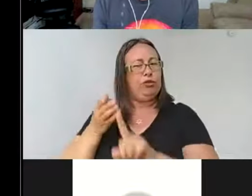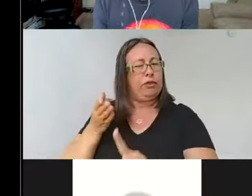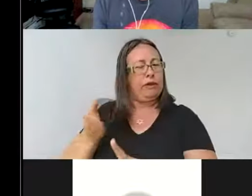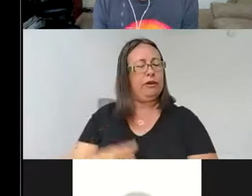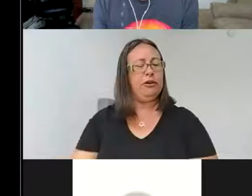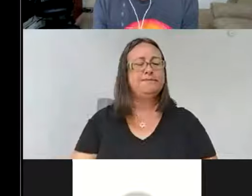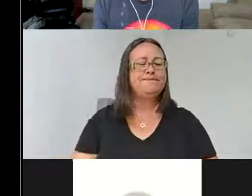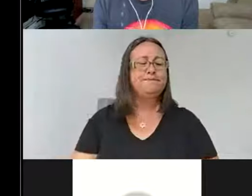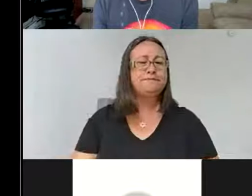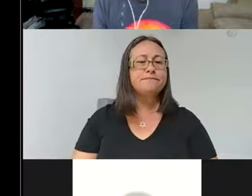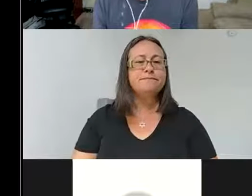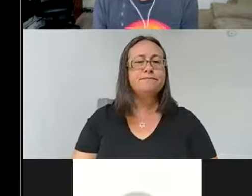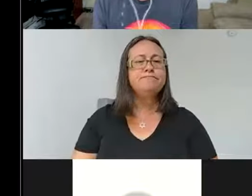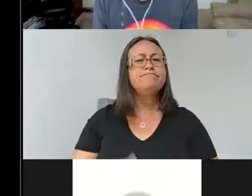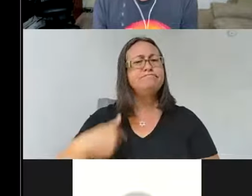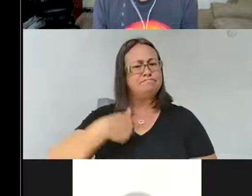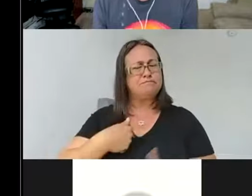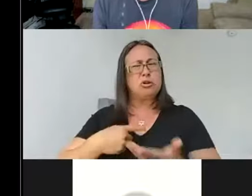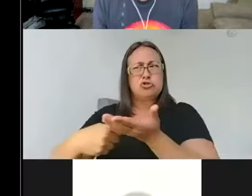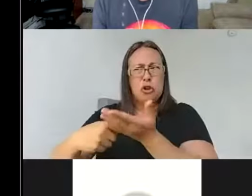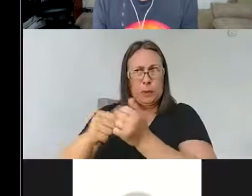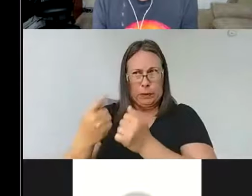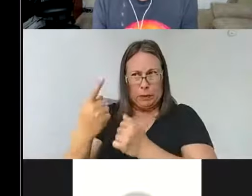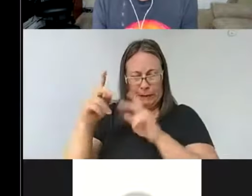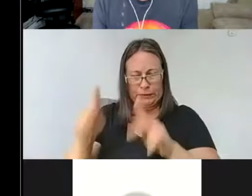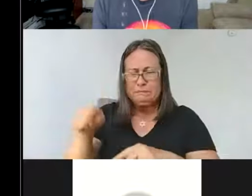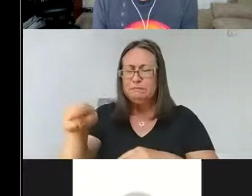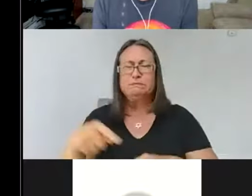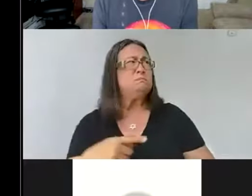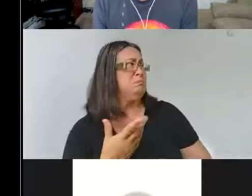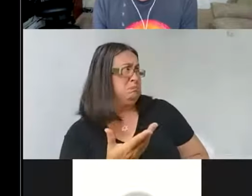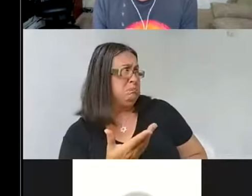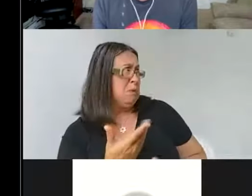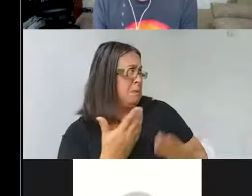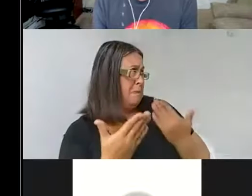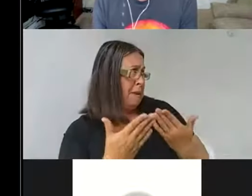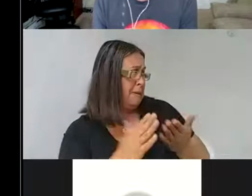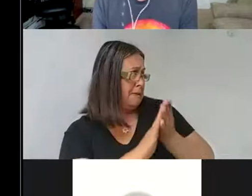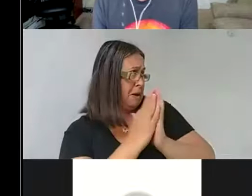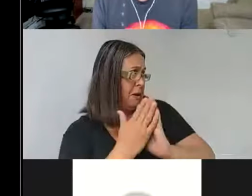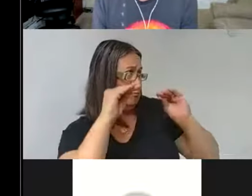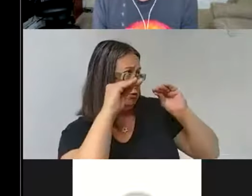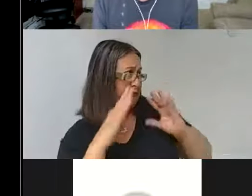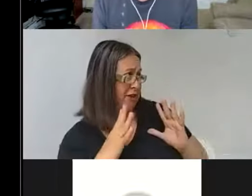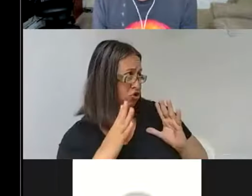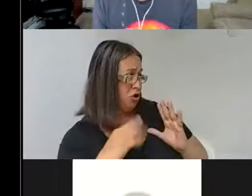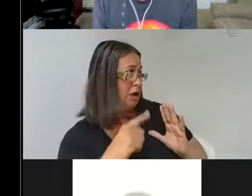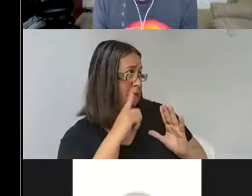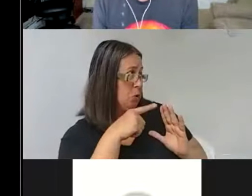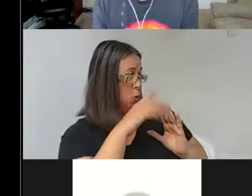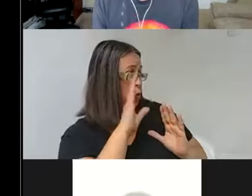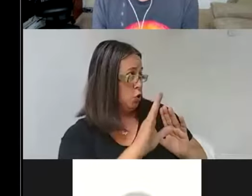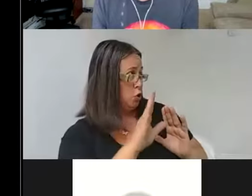And I was talking to one of them, and he said, "Well, what about being a professor? I think you'd be a good teacher." Like, okay, sure, I'll try that